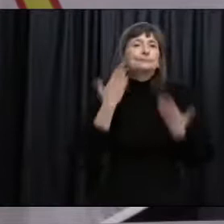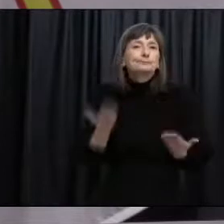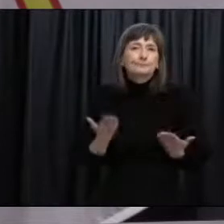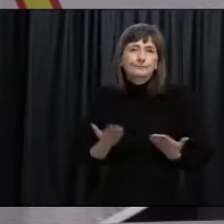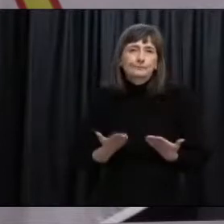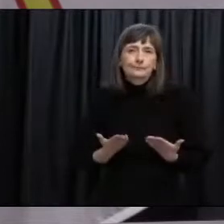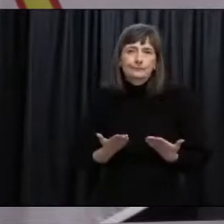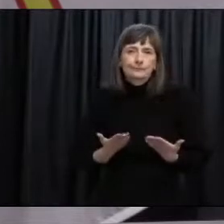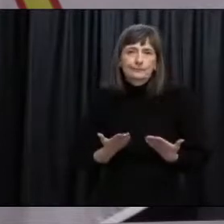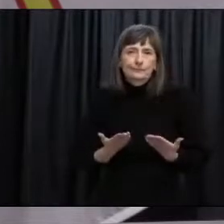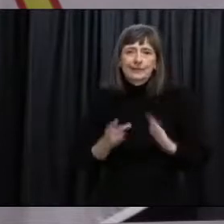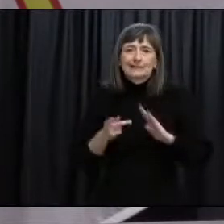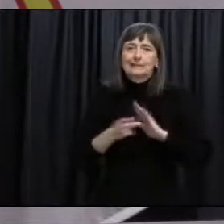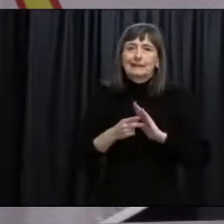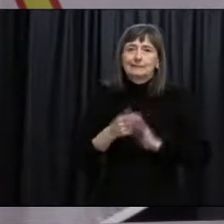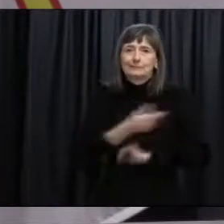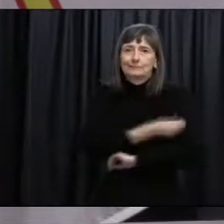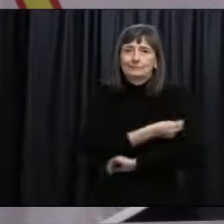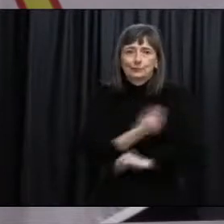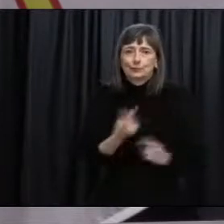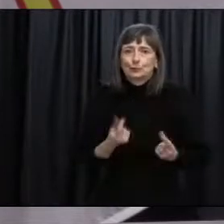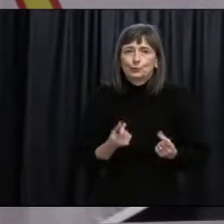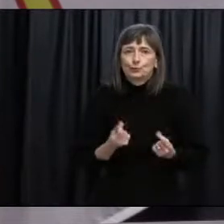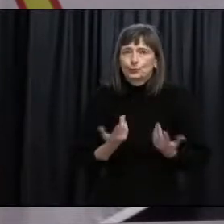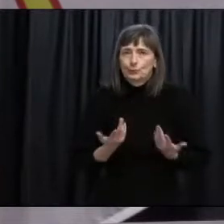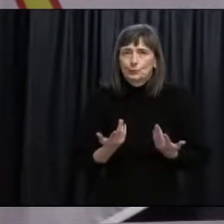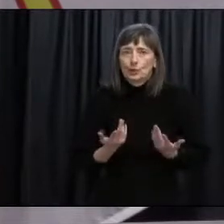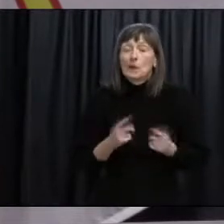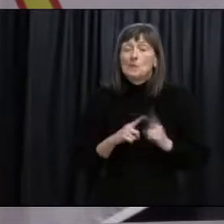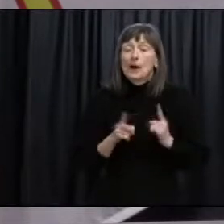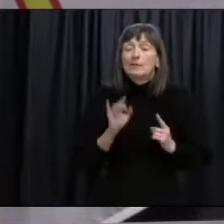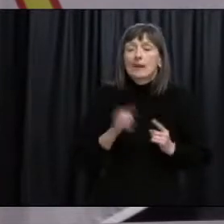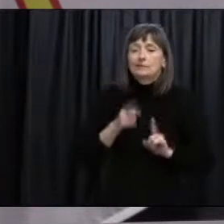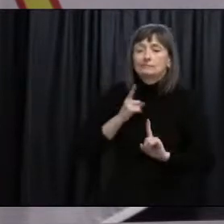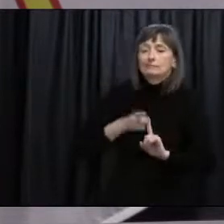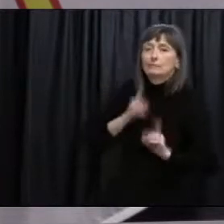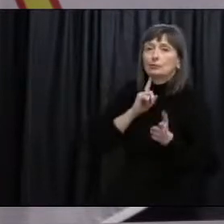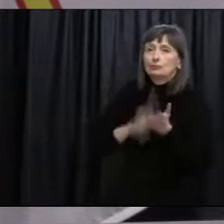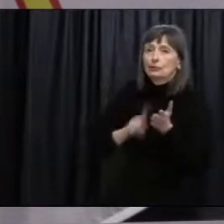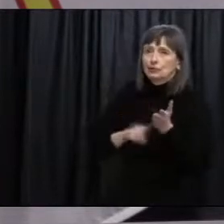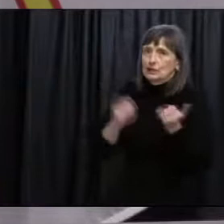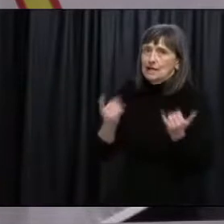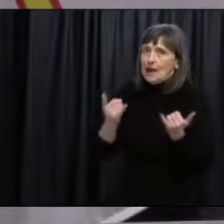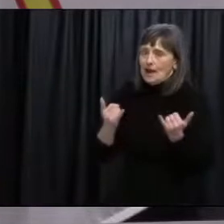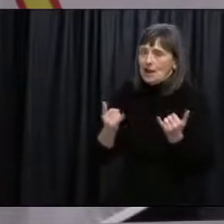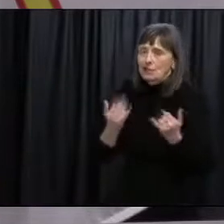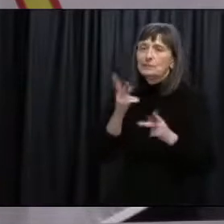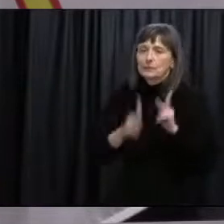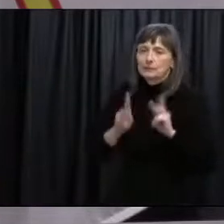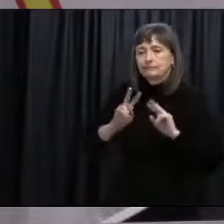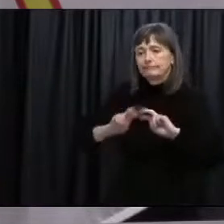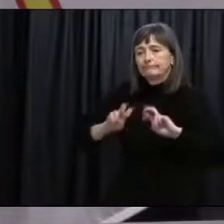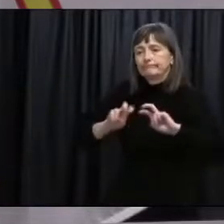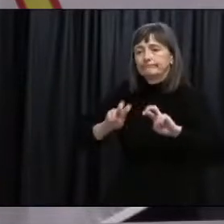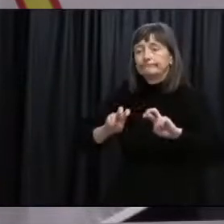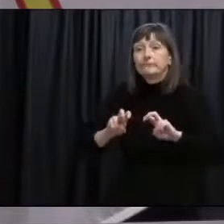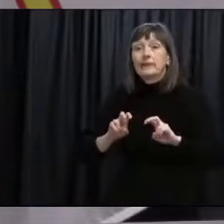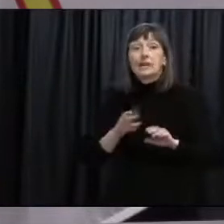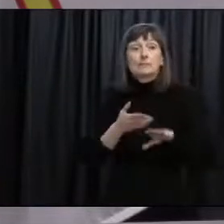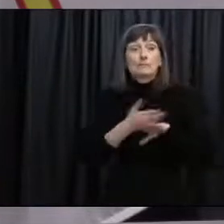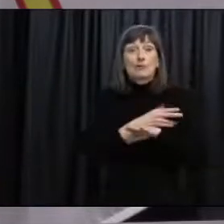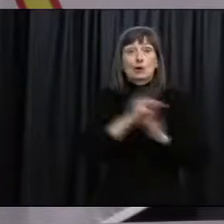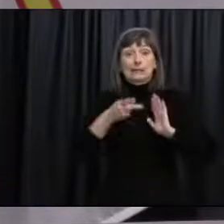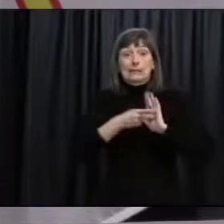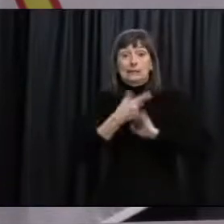are certainly, we're going to be looking for that answer, and we will have it before people need to get their